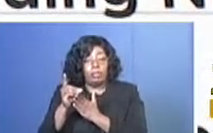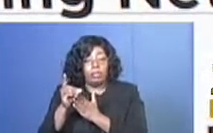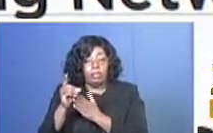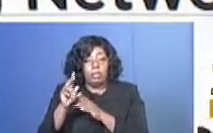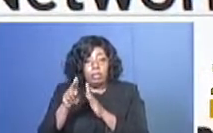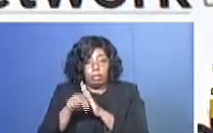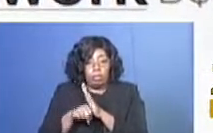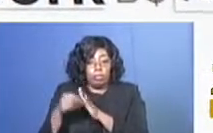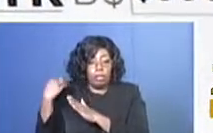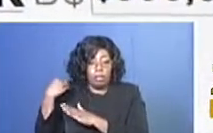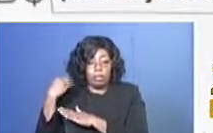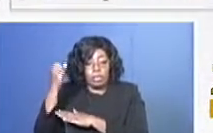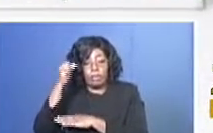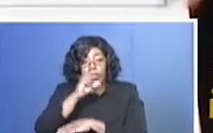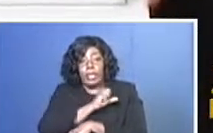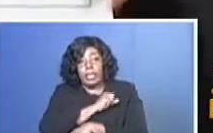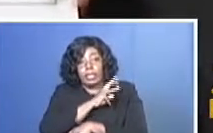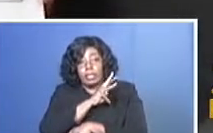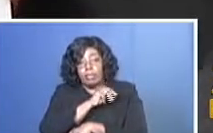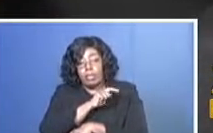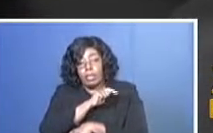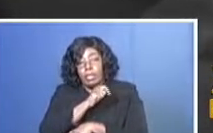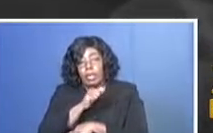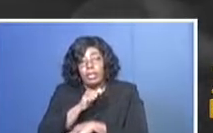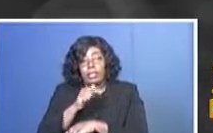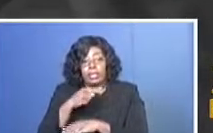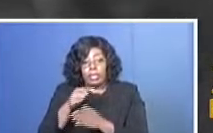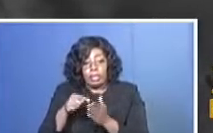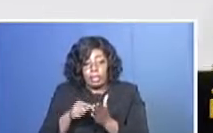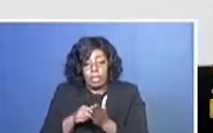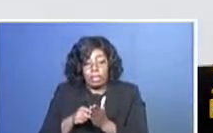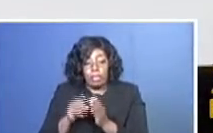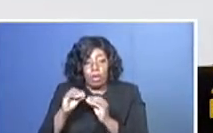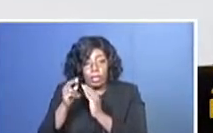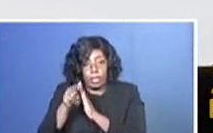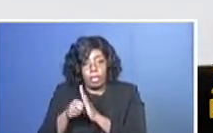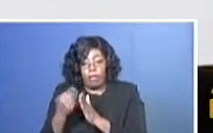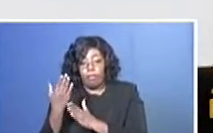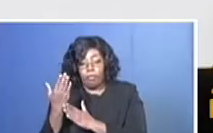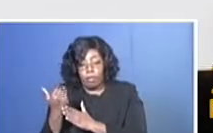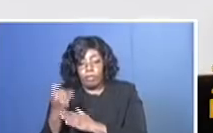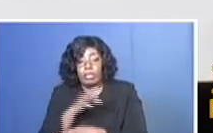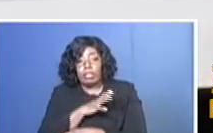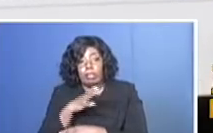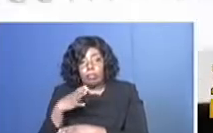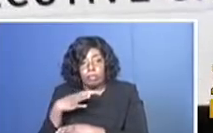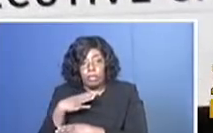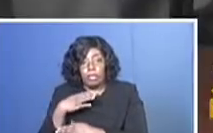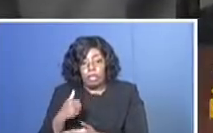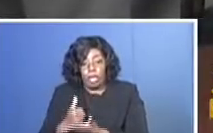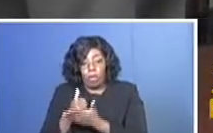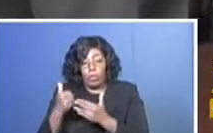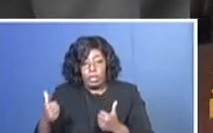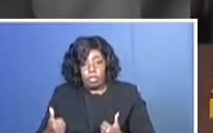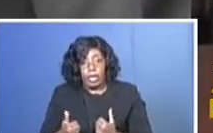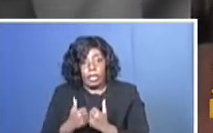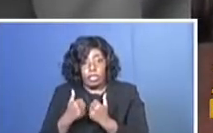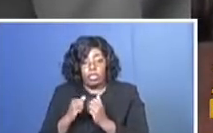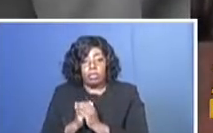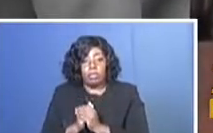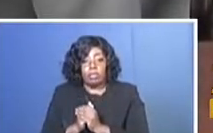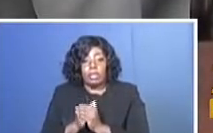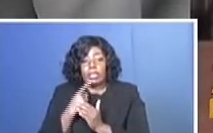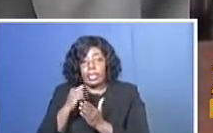Smith confirmed the organization's already established 15 committees to tackle national farming challenges. He explained how the Logistics